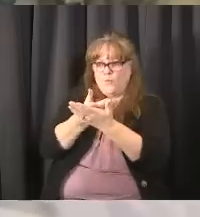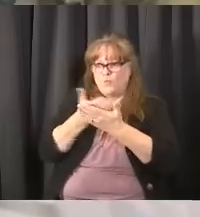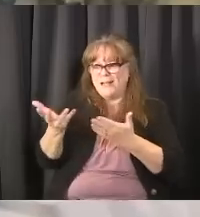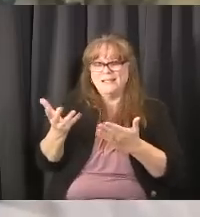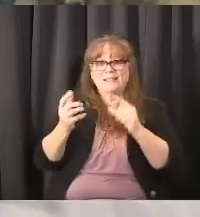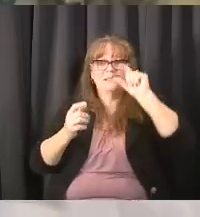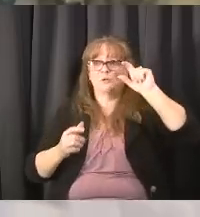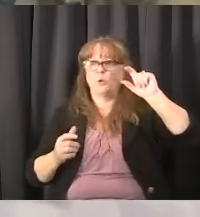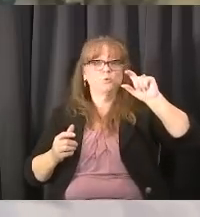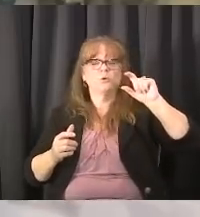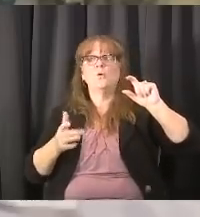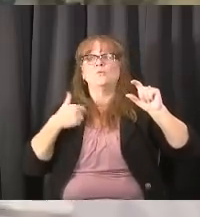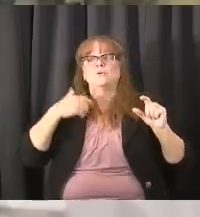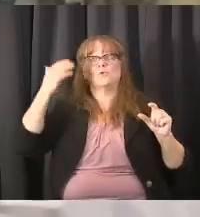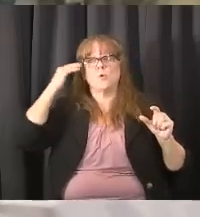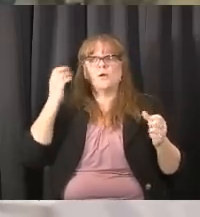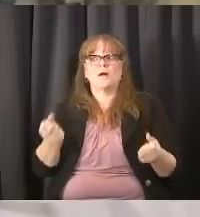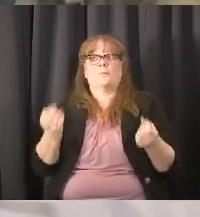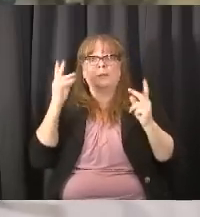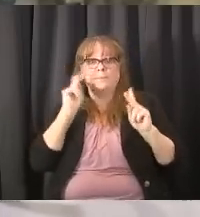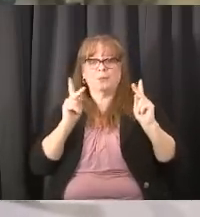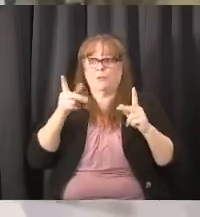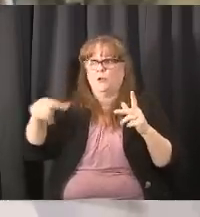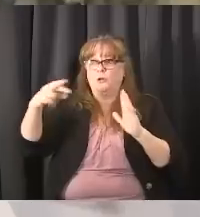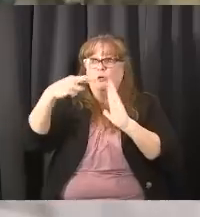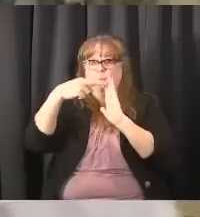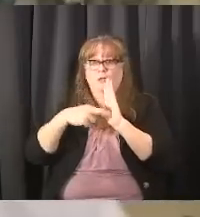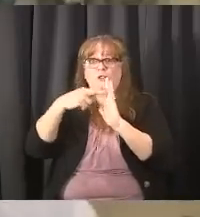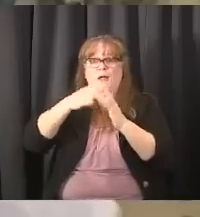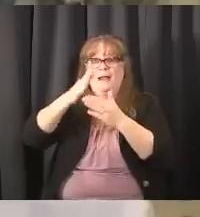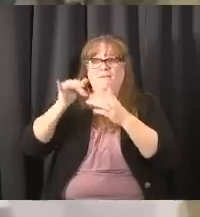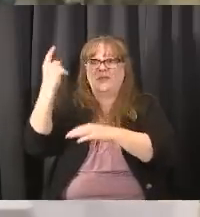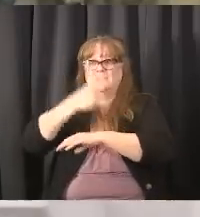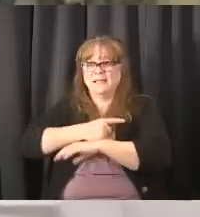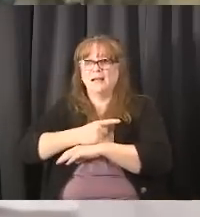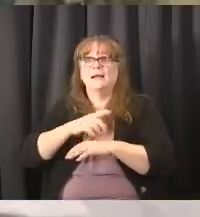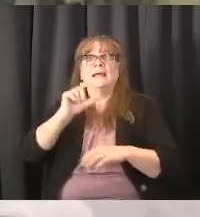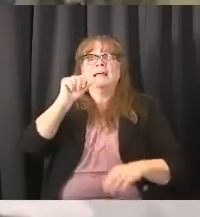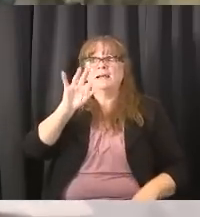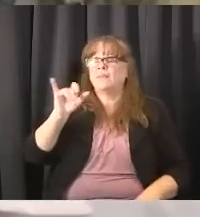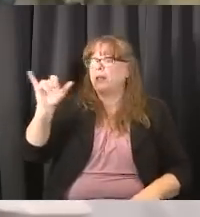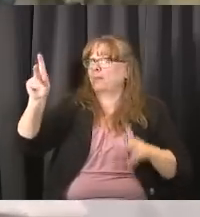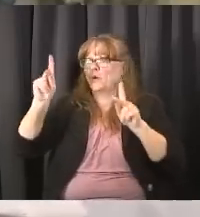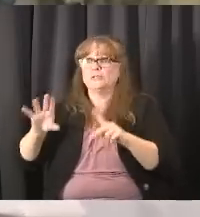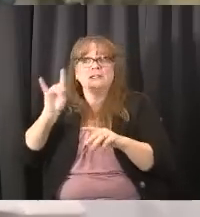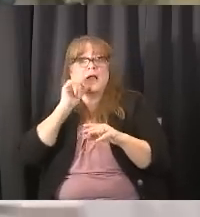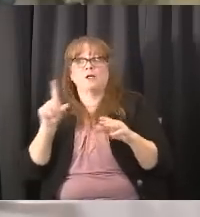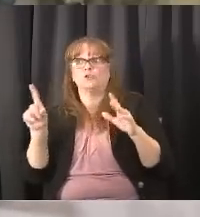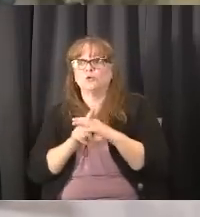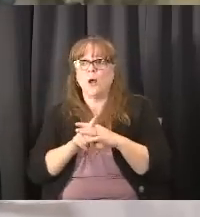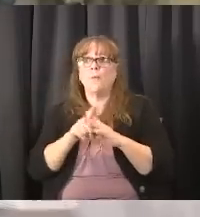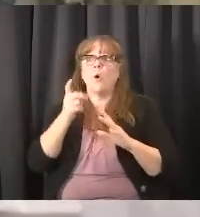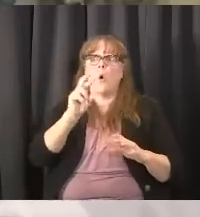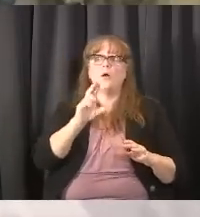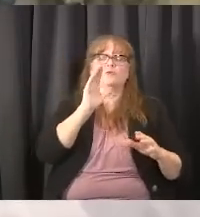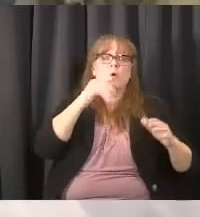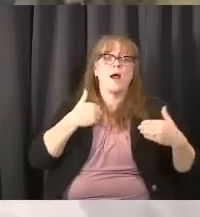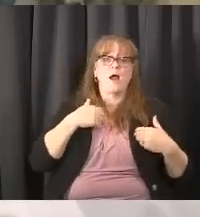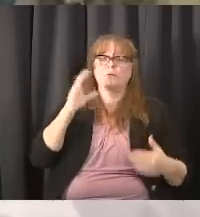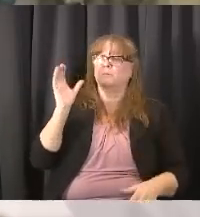deliver. And if there is someone who doesn't show up, or there's an odd number, meaning we have 4 or 5 extra doses in a vial, we have a pretty